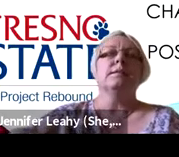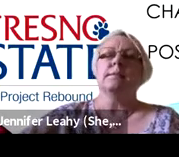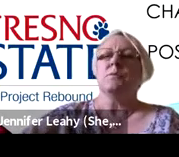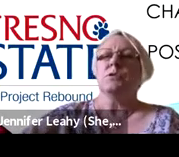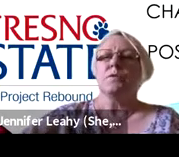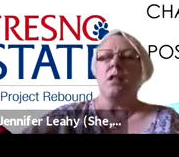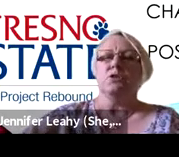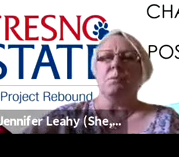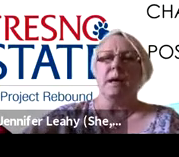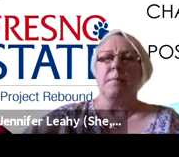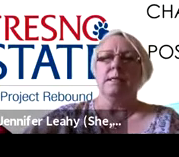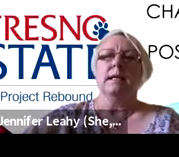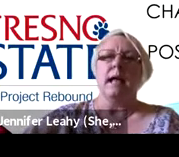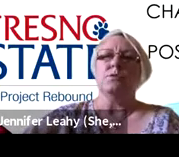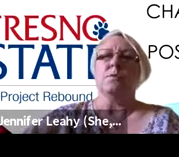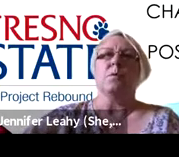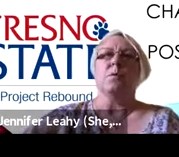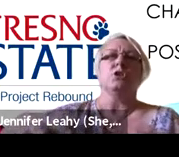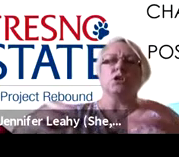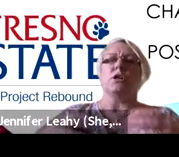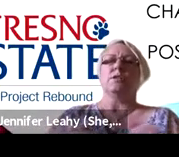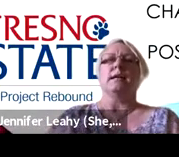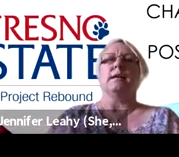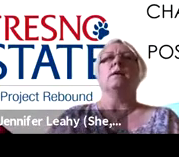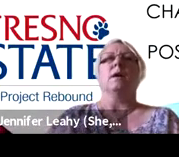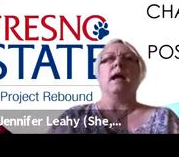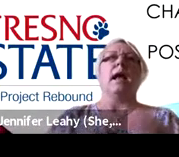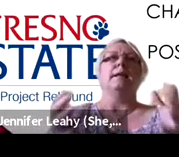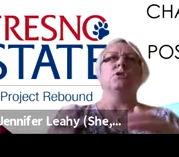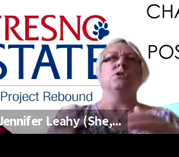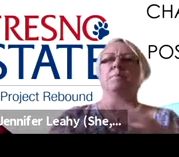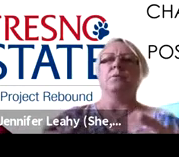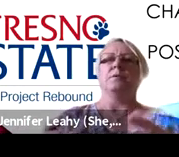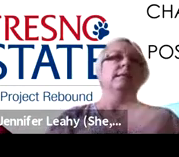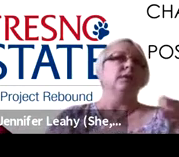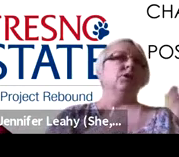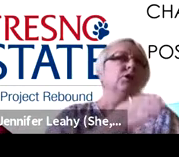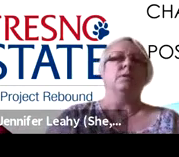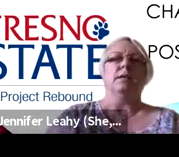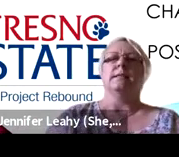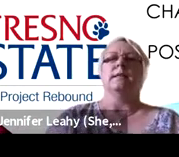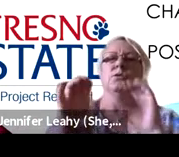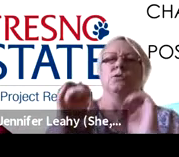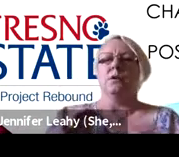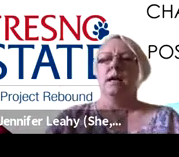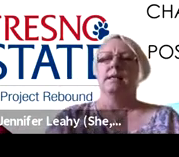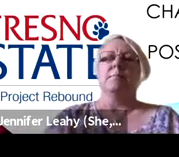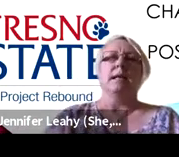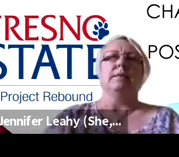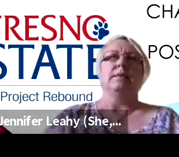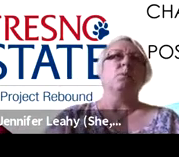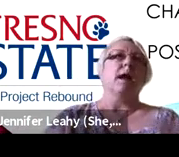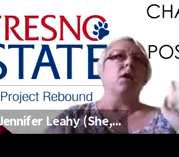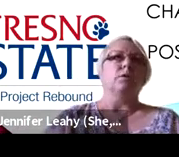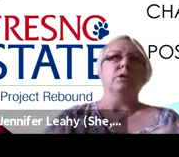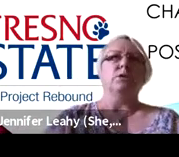there is an assumption of knowledge when we come into the classroom, where the instructor says, okay, I need you to upload this. I need you to do this. I need you to submit